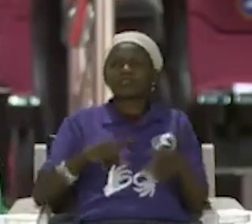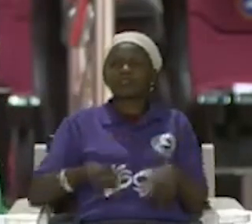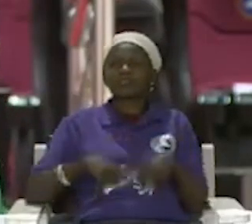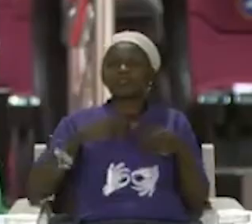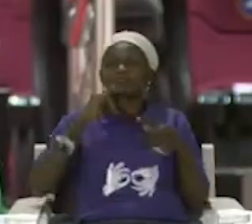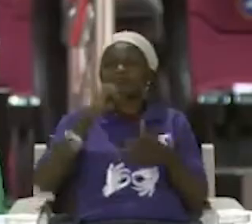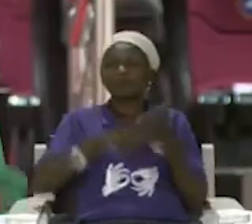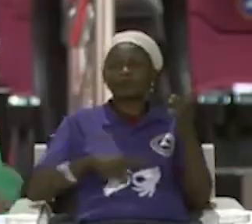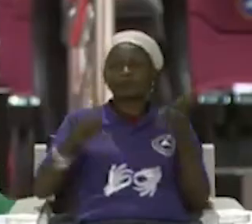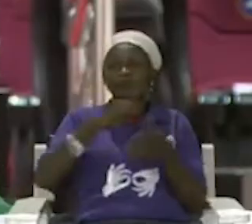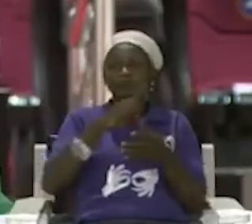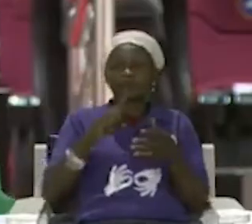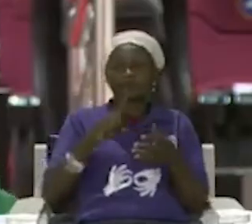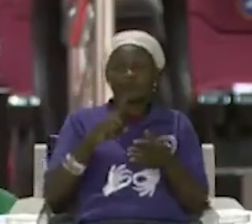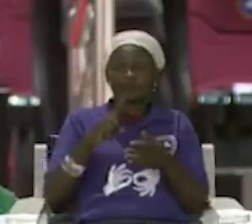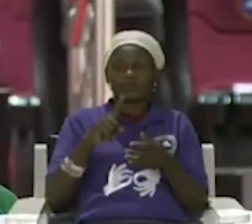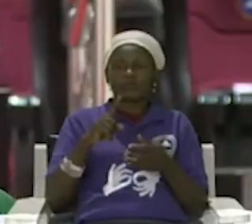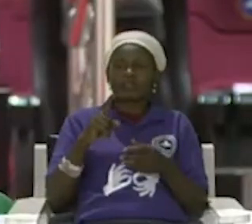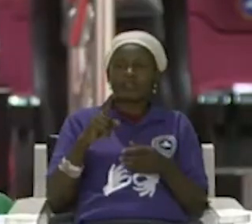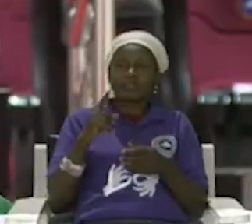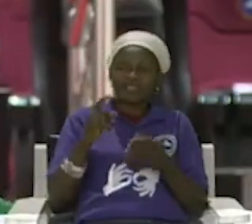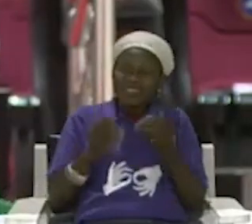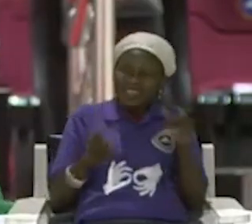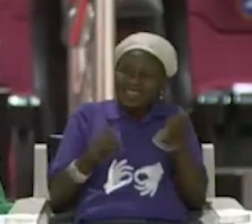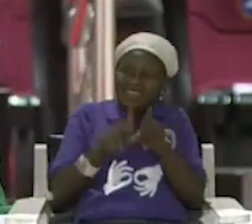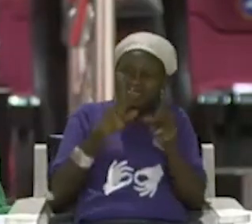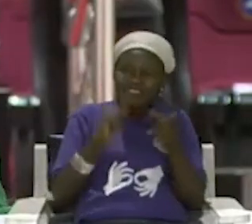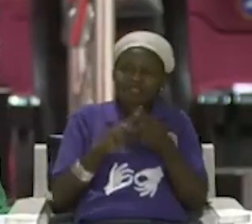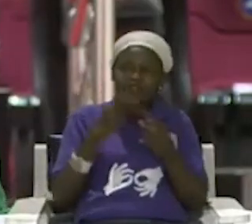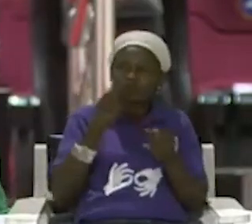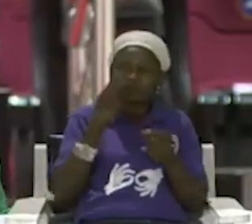to speak first.